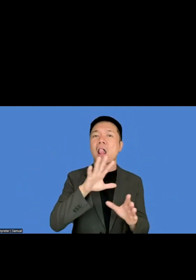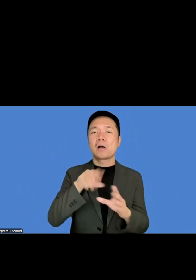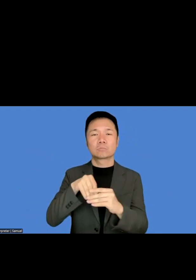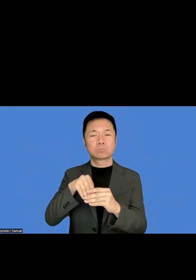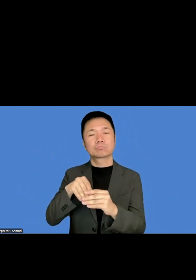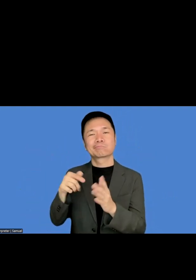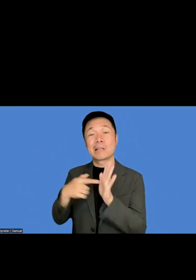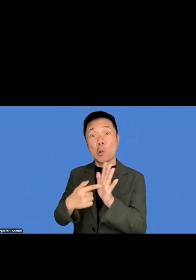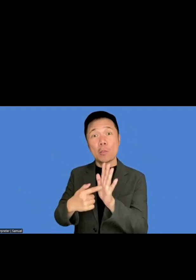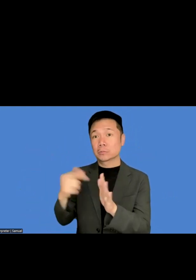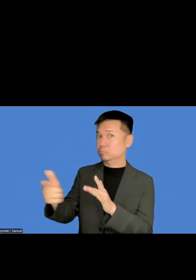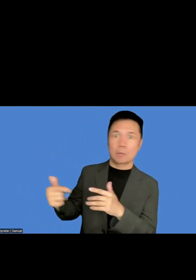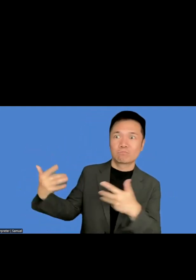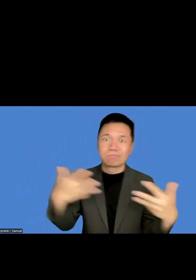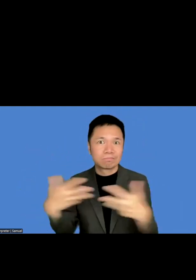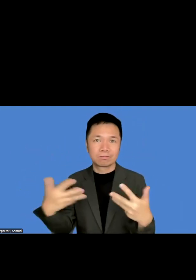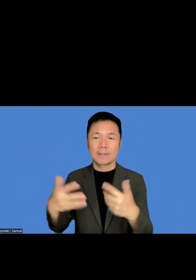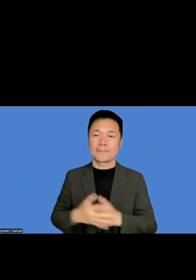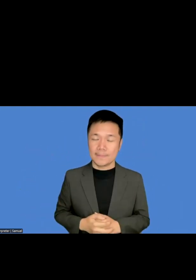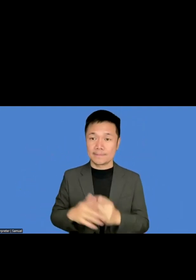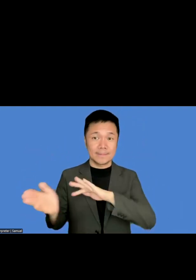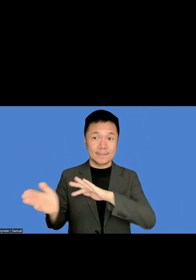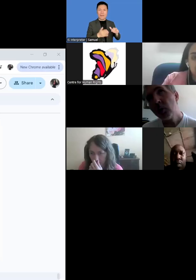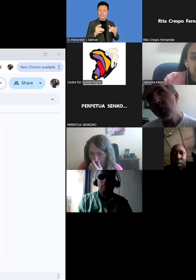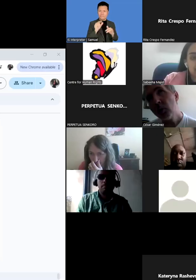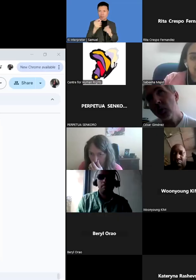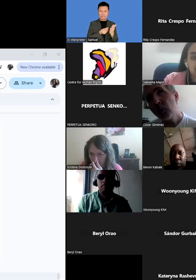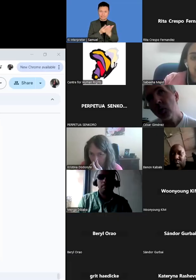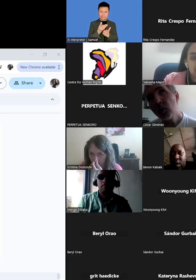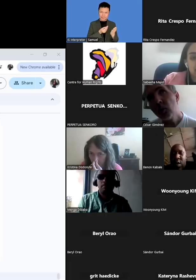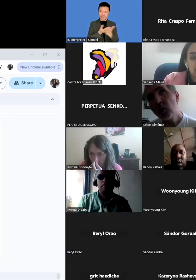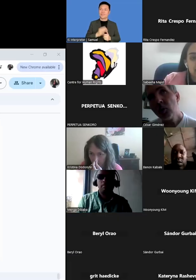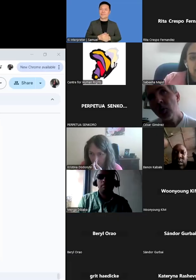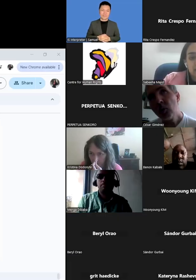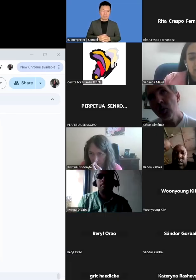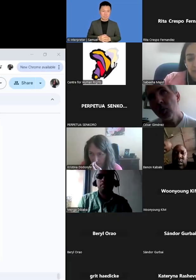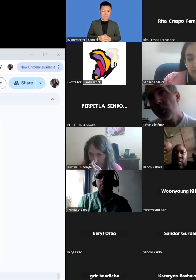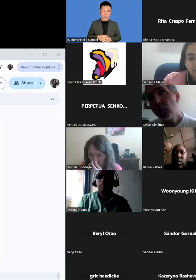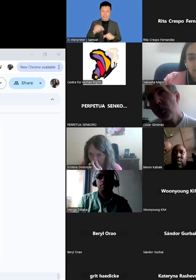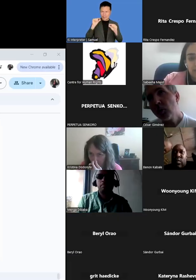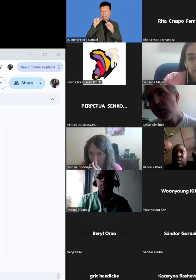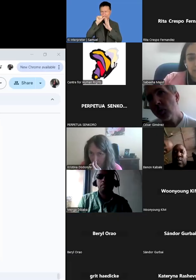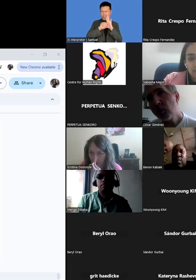would just like to go through a few ground rules and logistics.